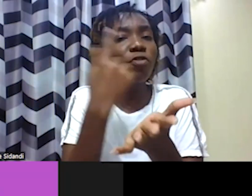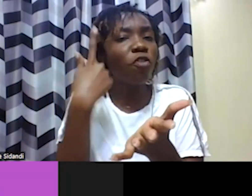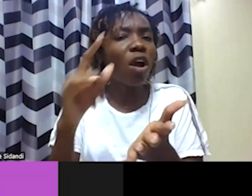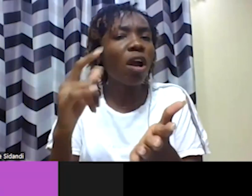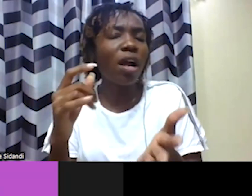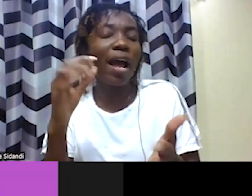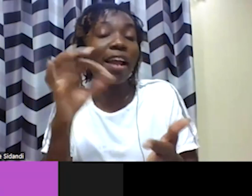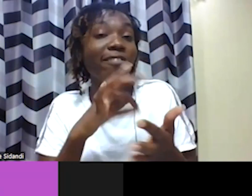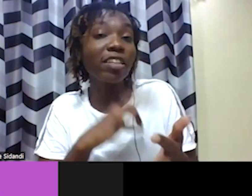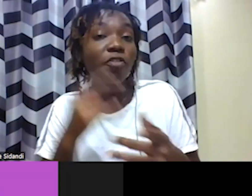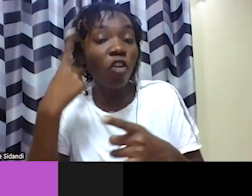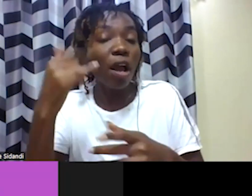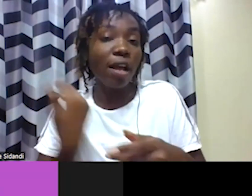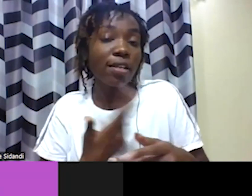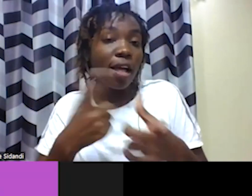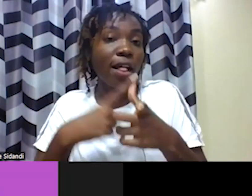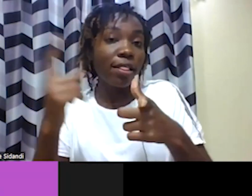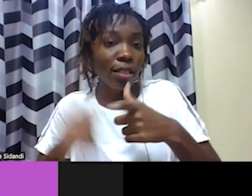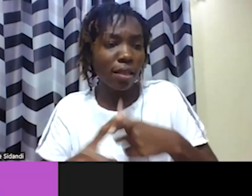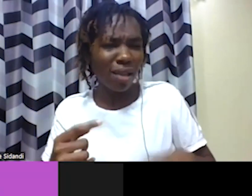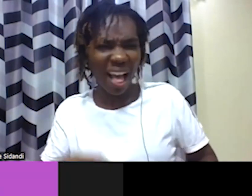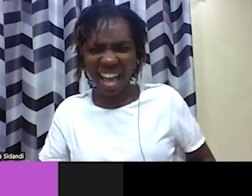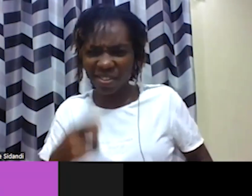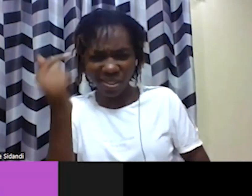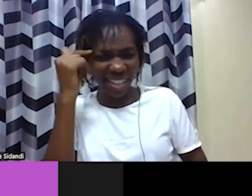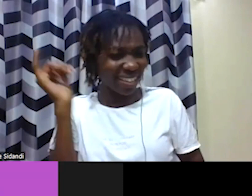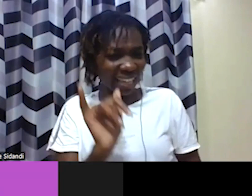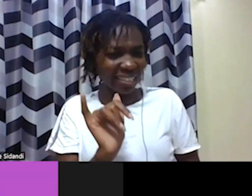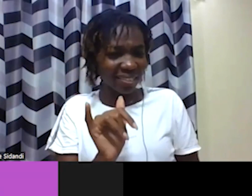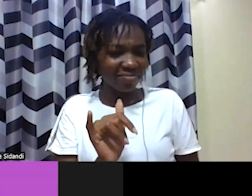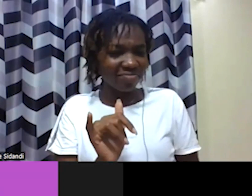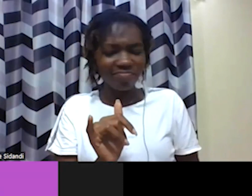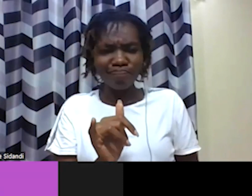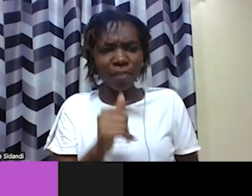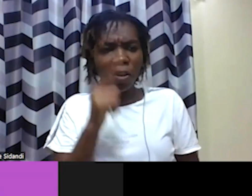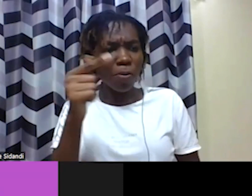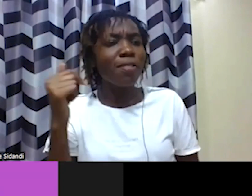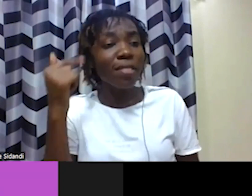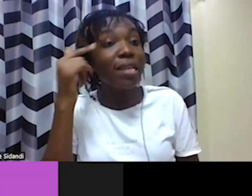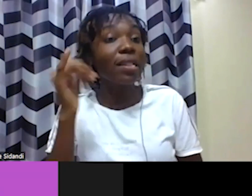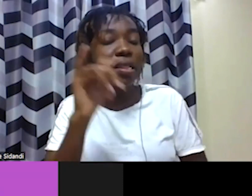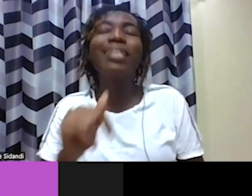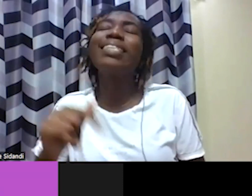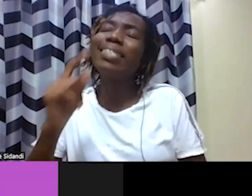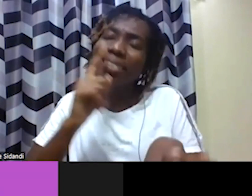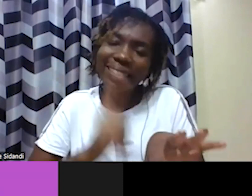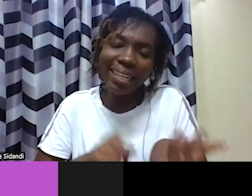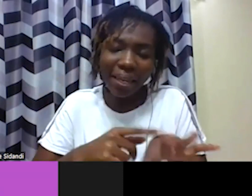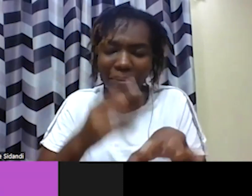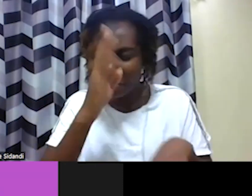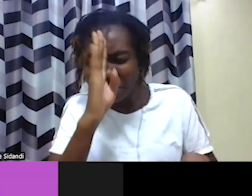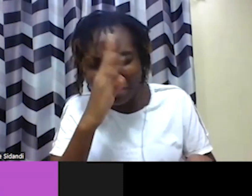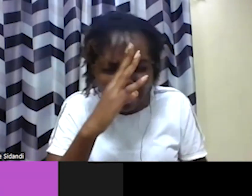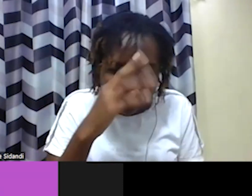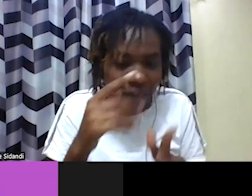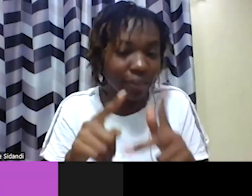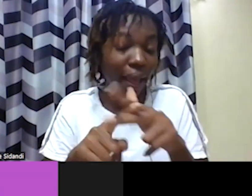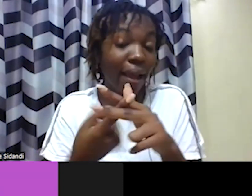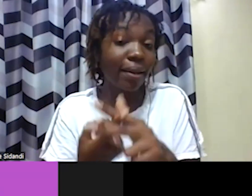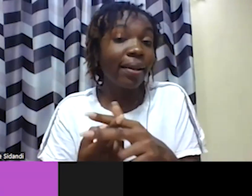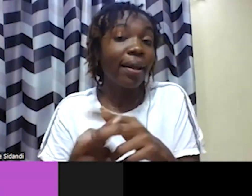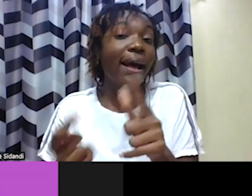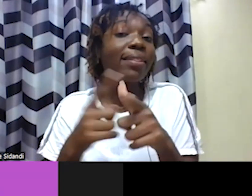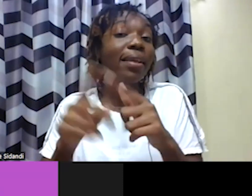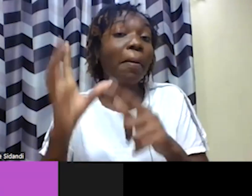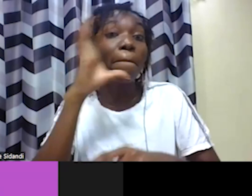us, do you think it is like that? Why don't you think so? As soon as doubt sets in, we